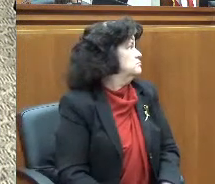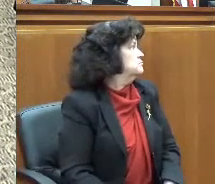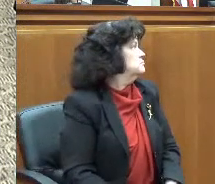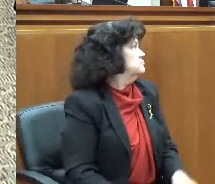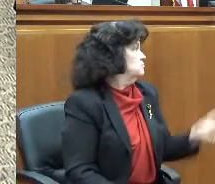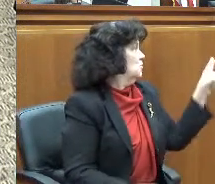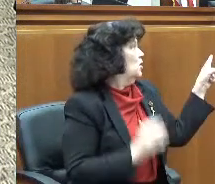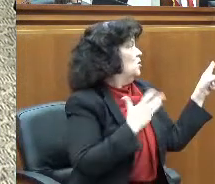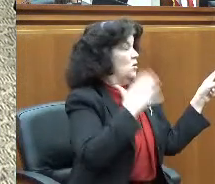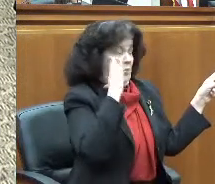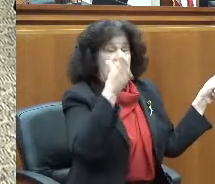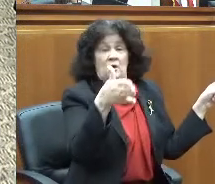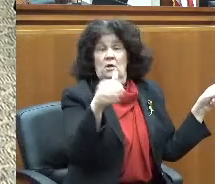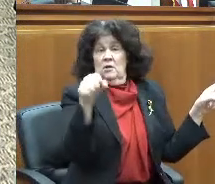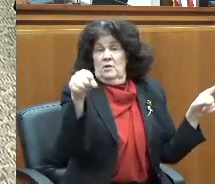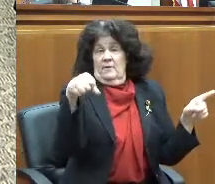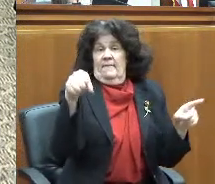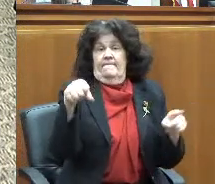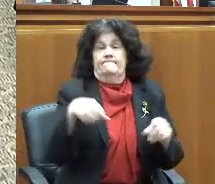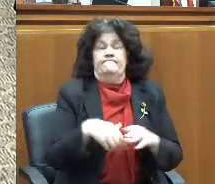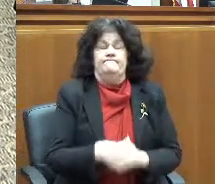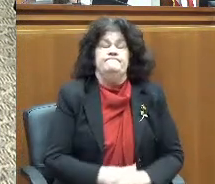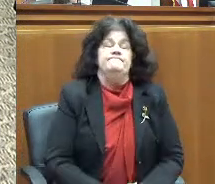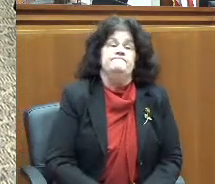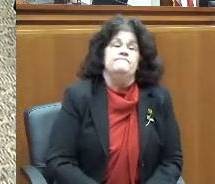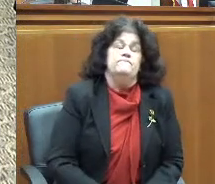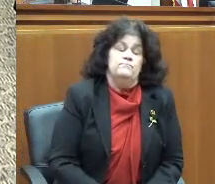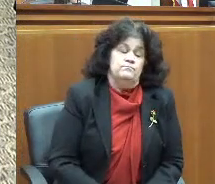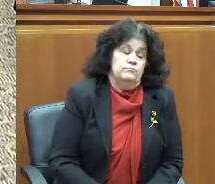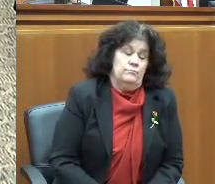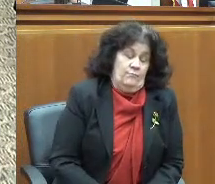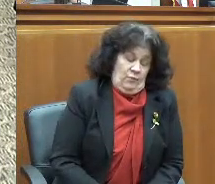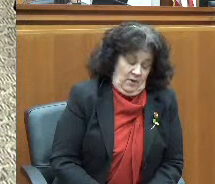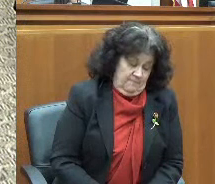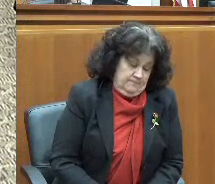we are. I mean, you'll see movement with legislative session.